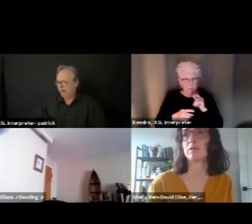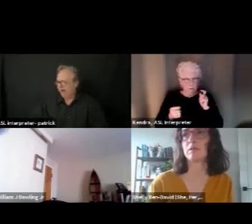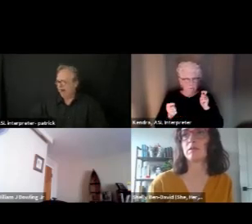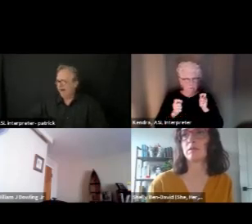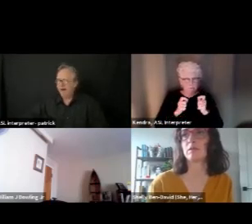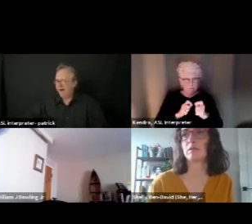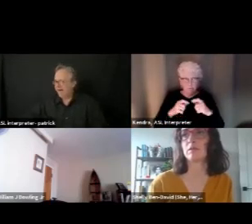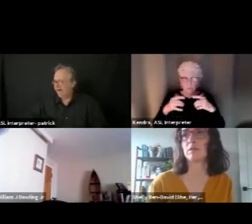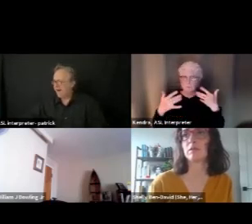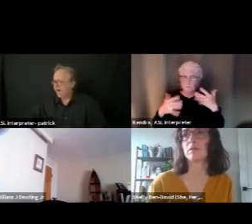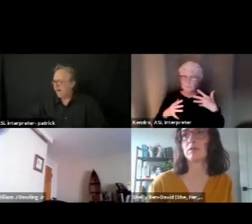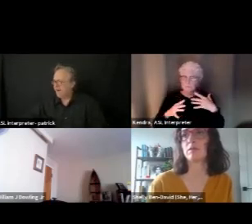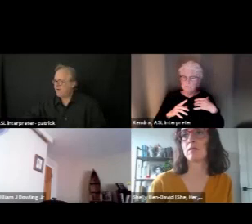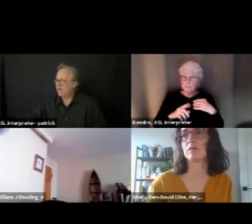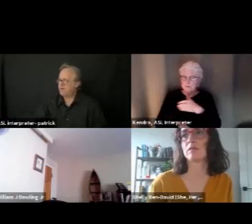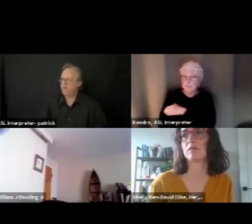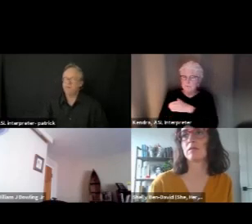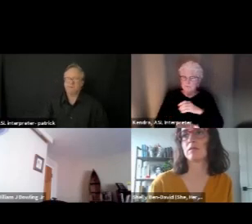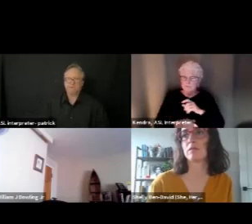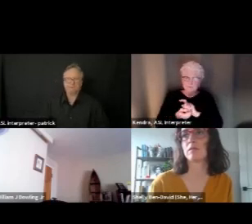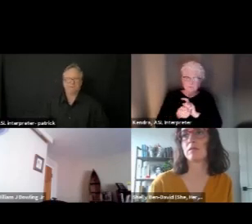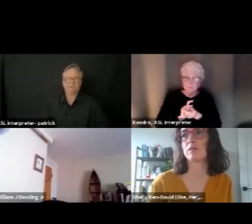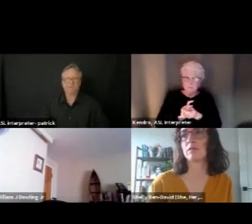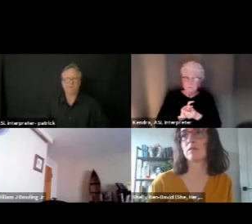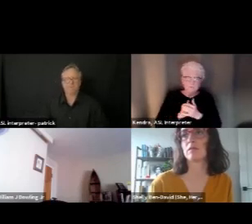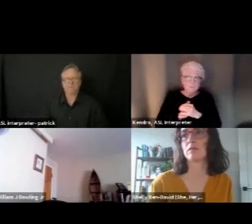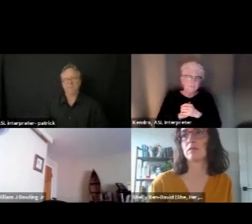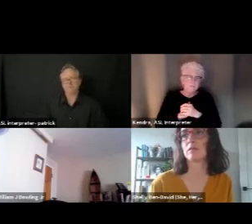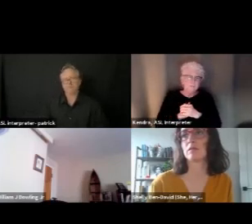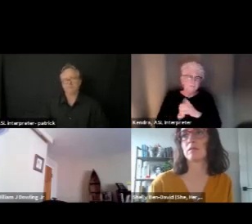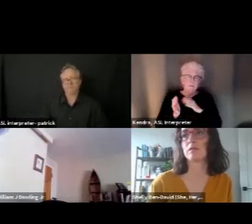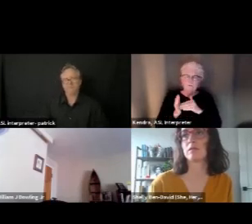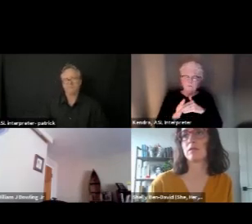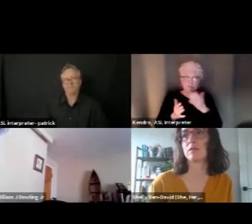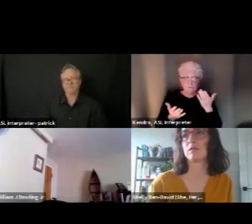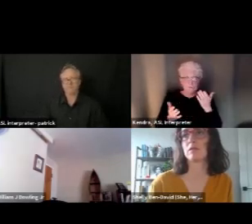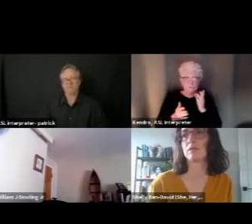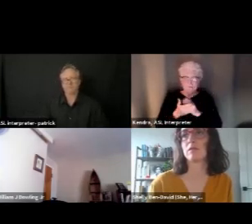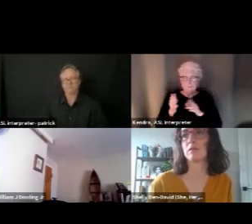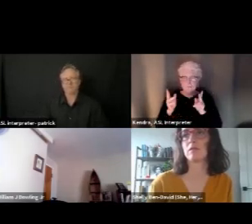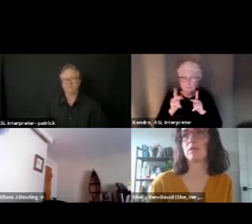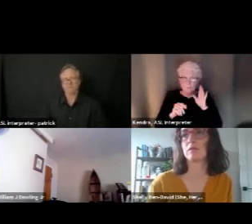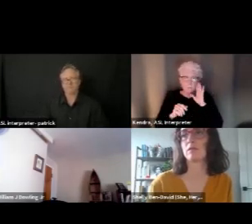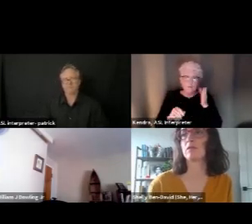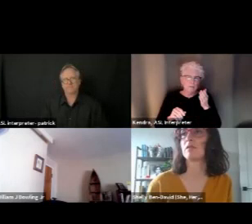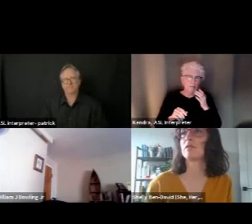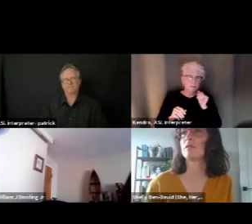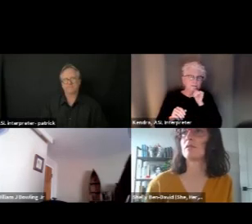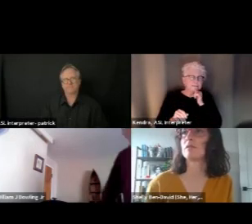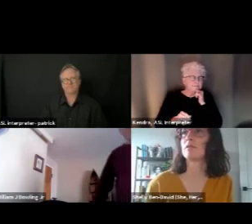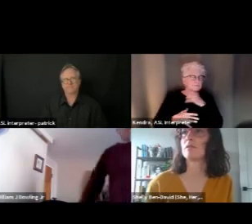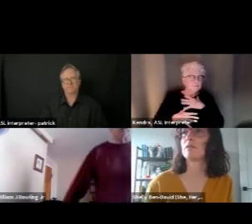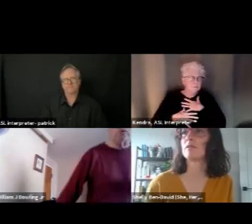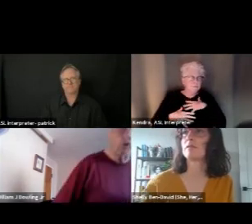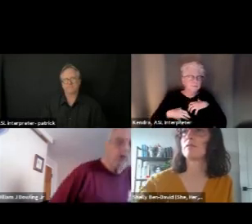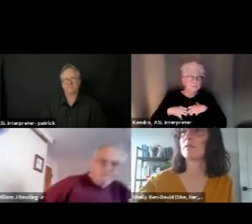these different domains of growth. But what often is the case is that, some people will just, they'll be, suffering